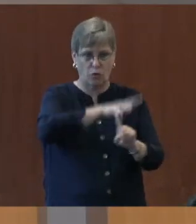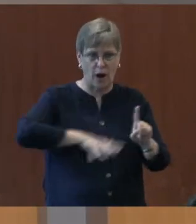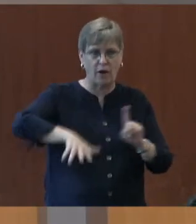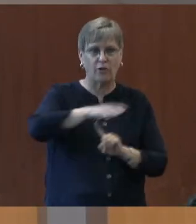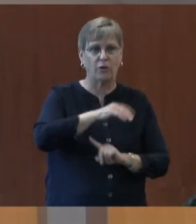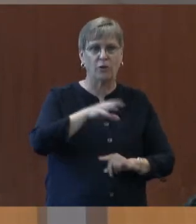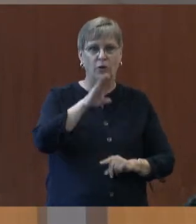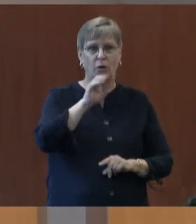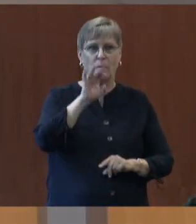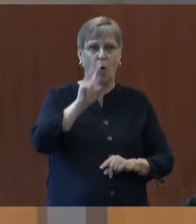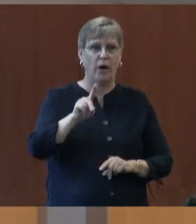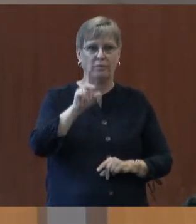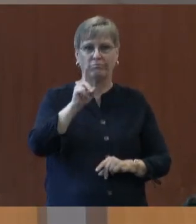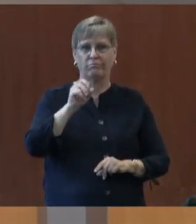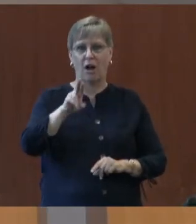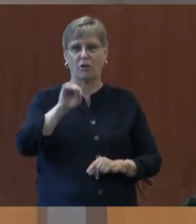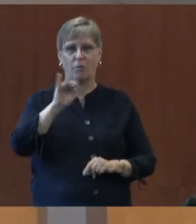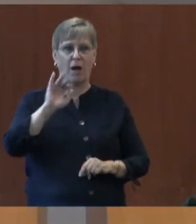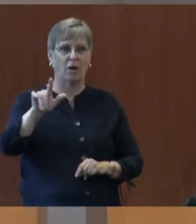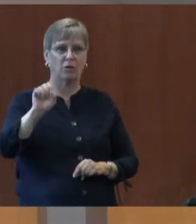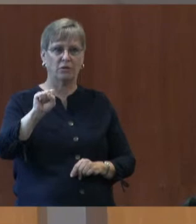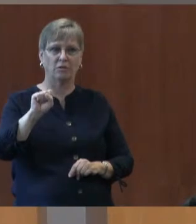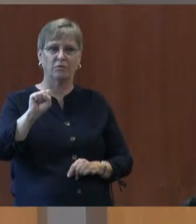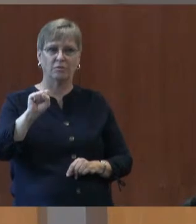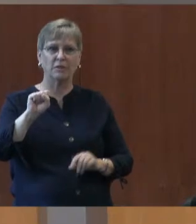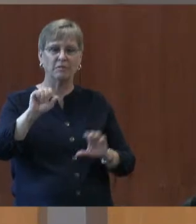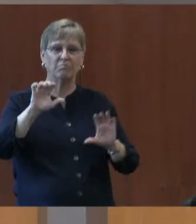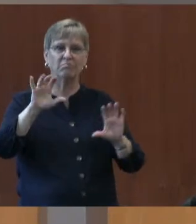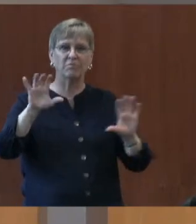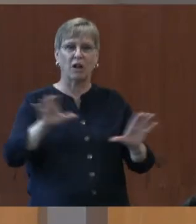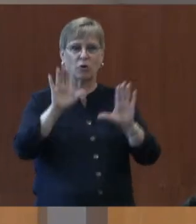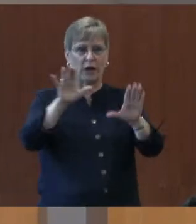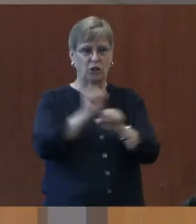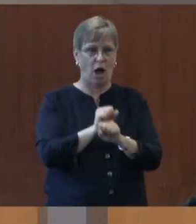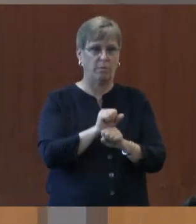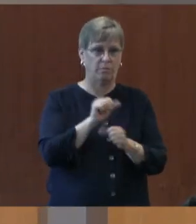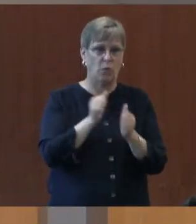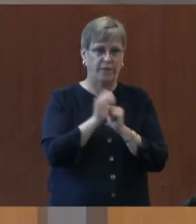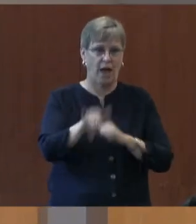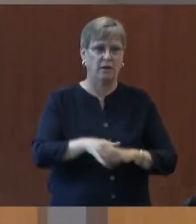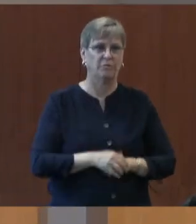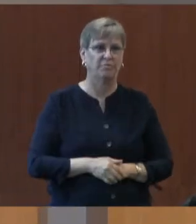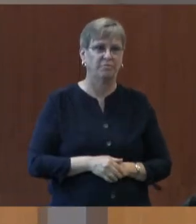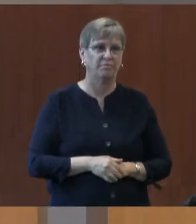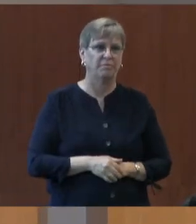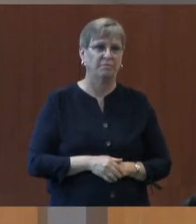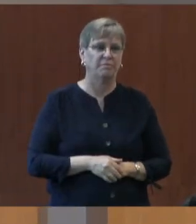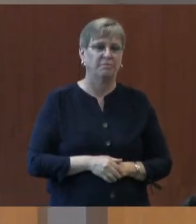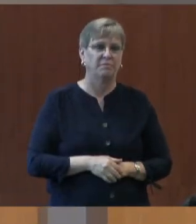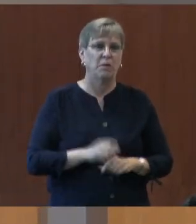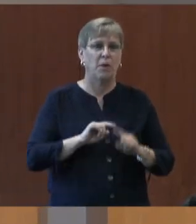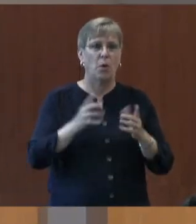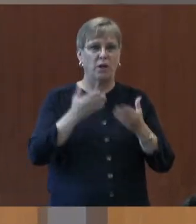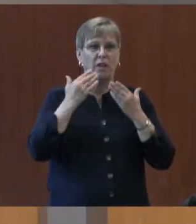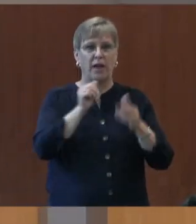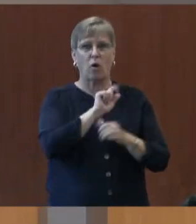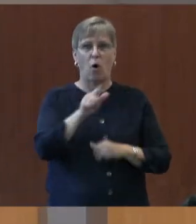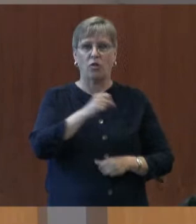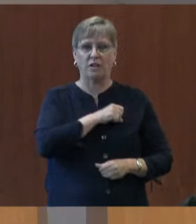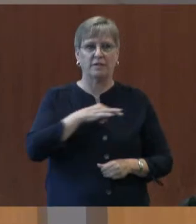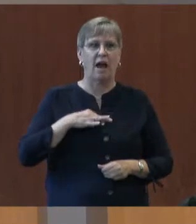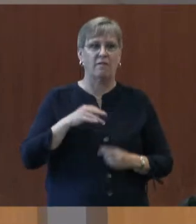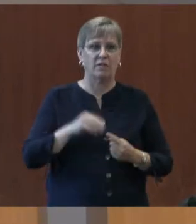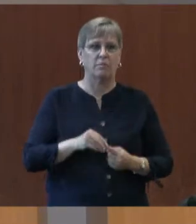Boyd, Dr. Michaels has, done a great job with that. So, yeah. But I want to thank all our staff,